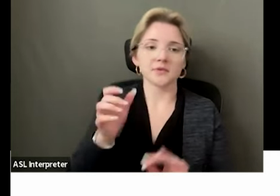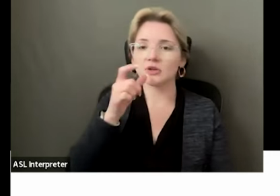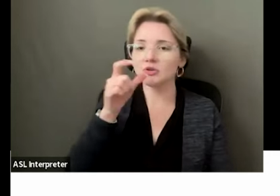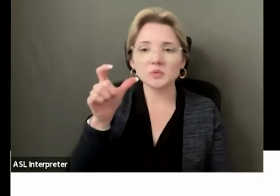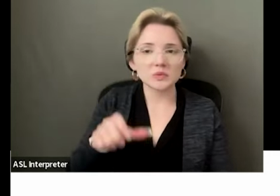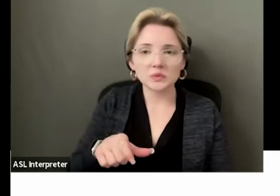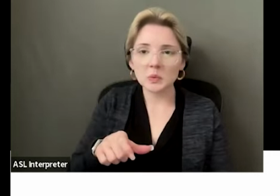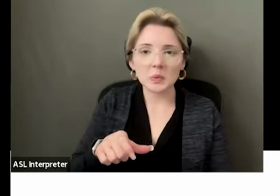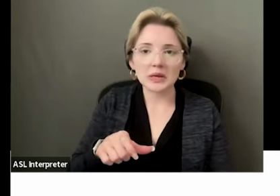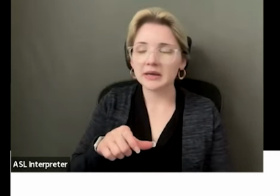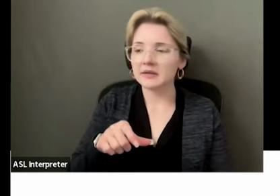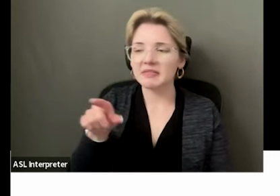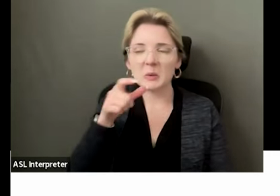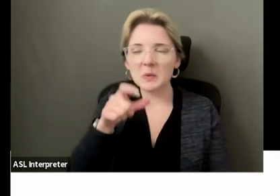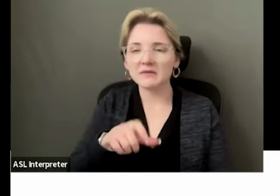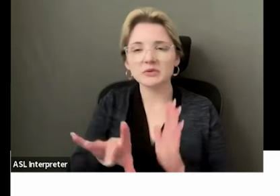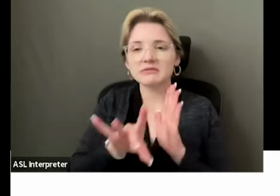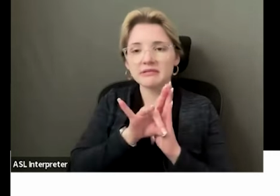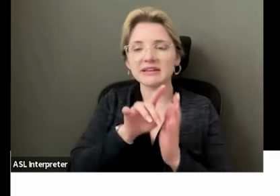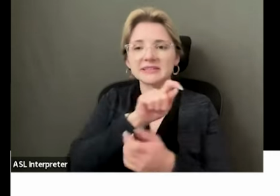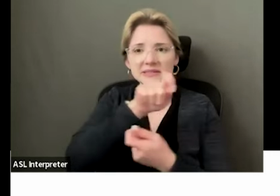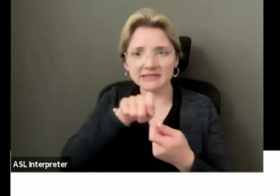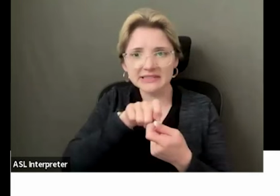of violence.